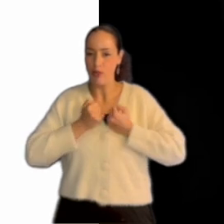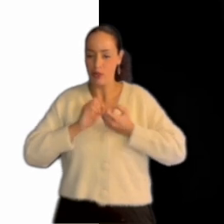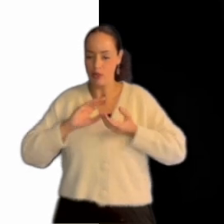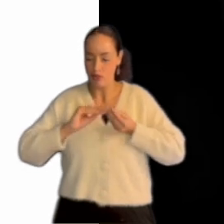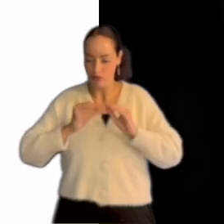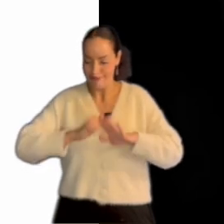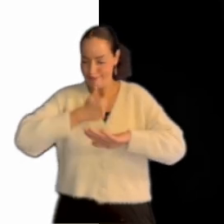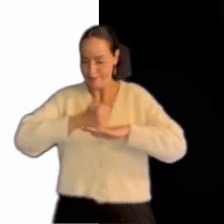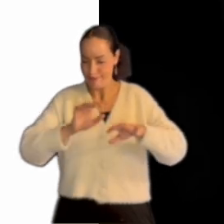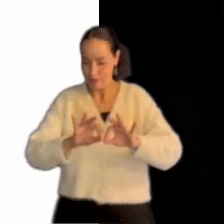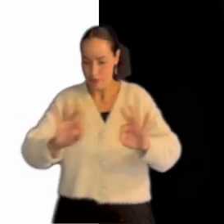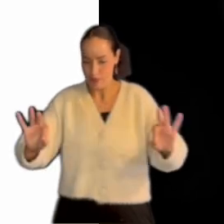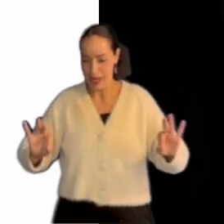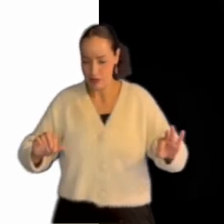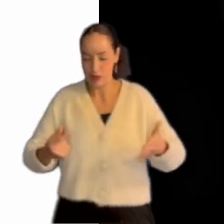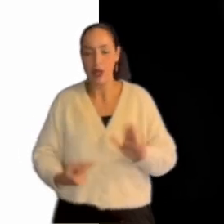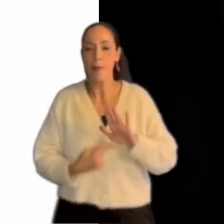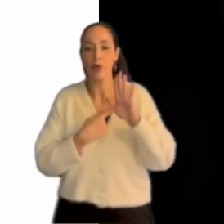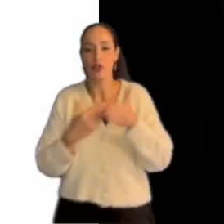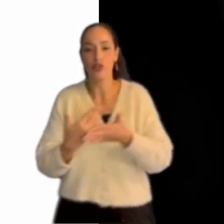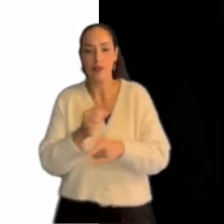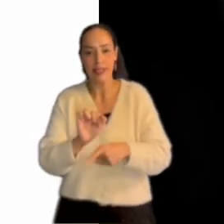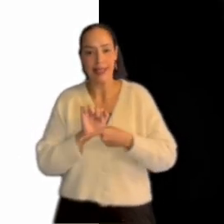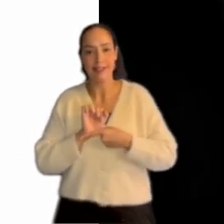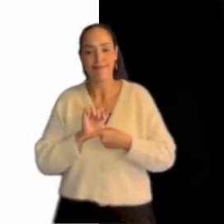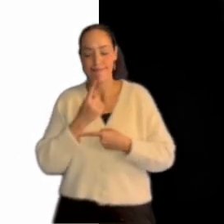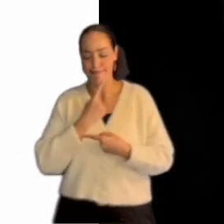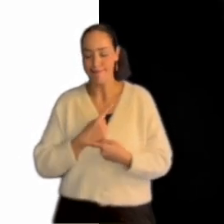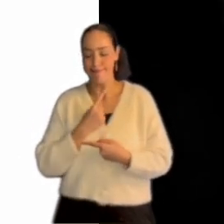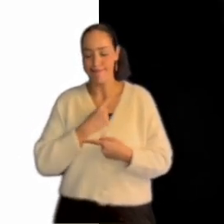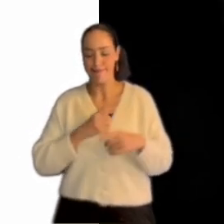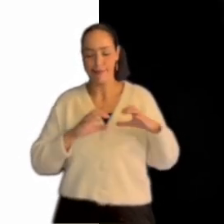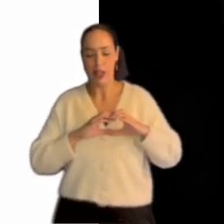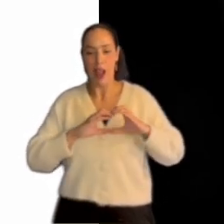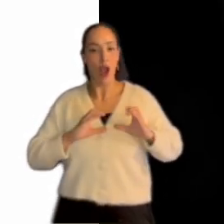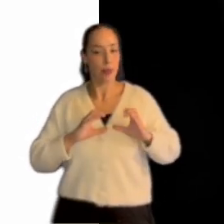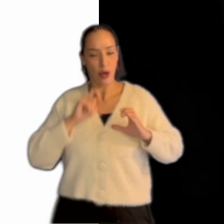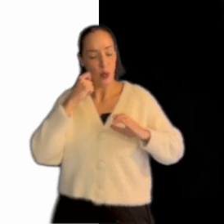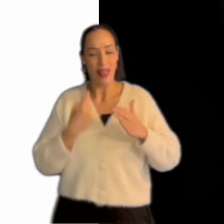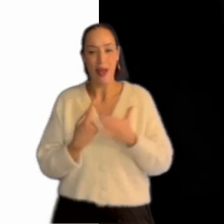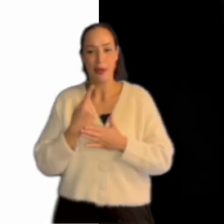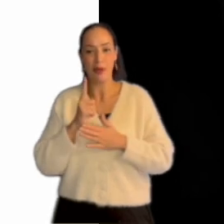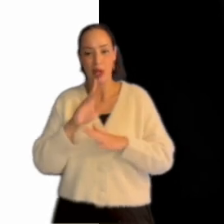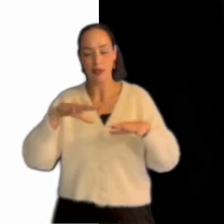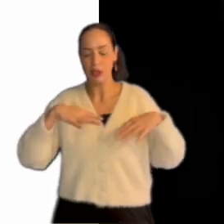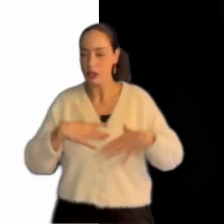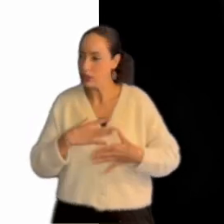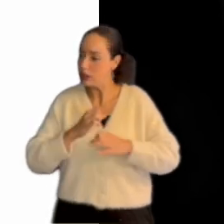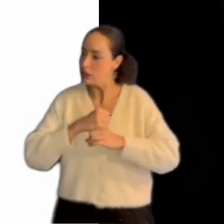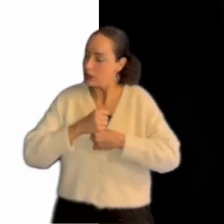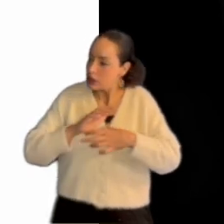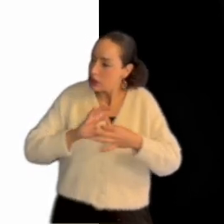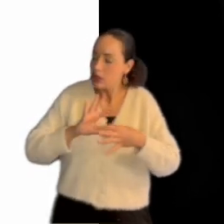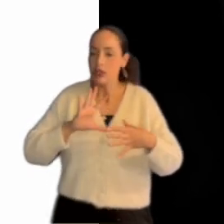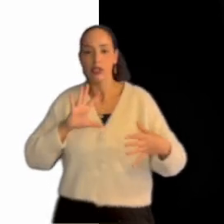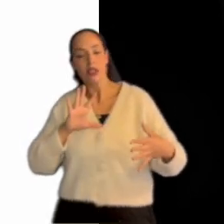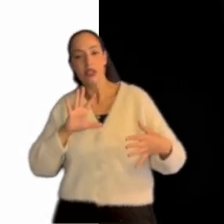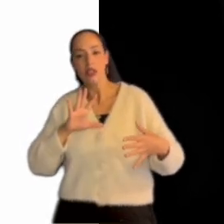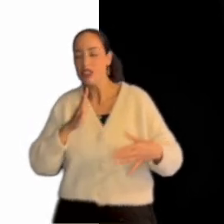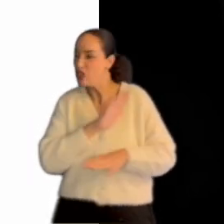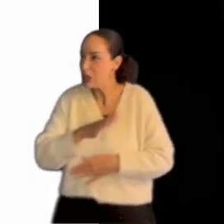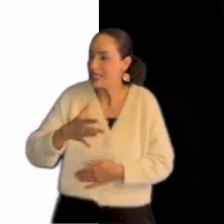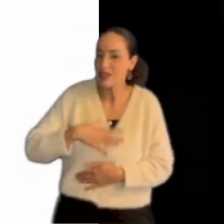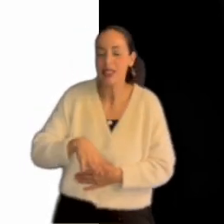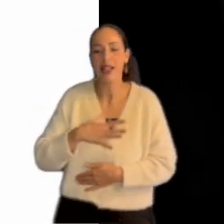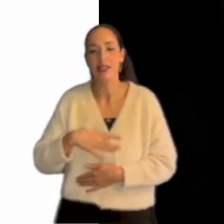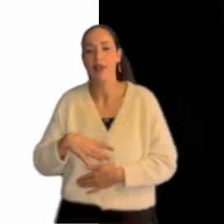from exhaustion, frustration, disconnection, disengagement, and dissatisfaction. Paying attention to what's okay and what's not okay is